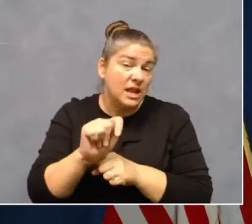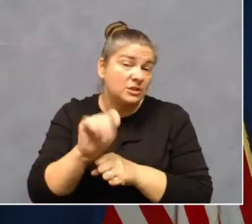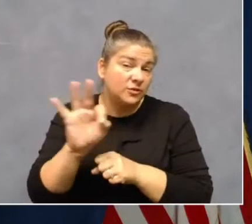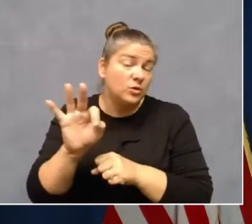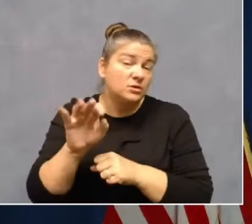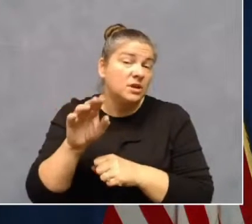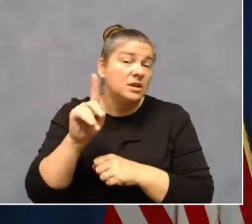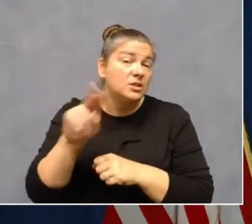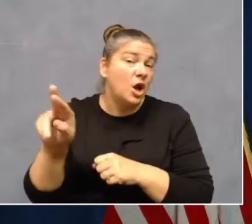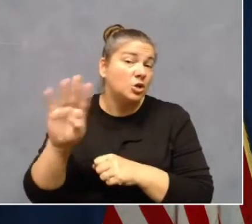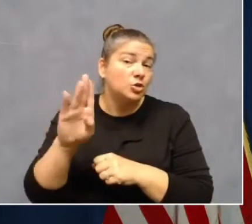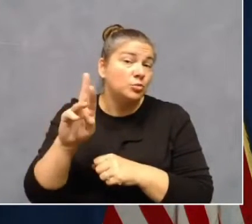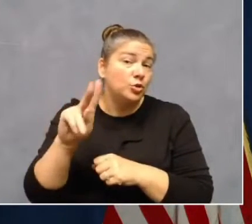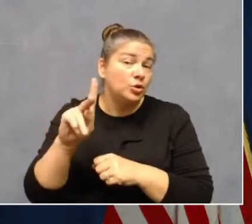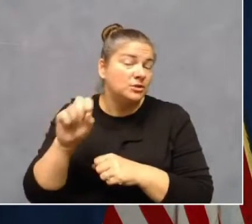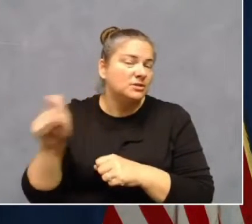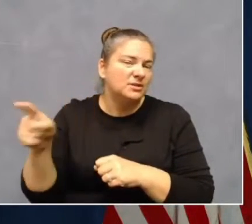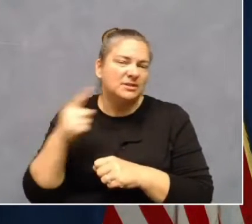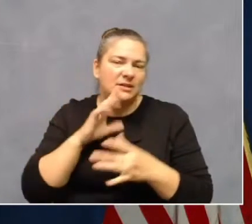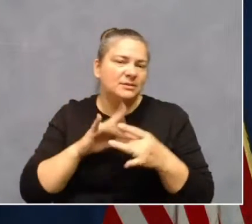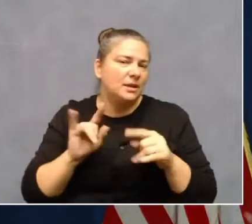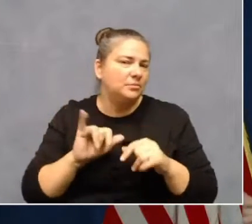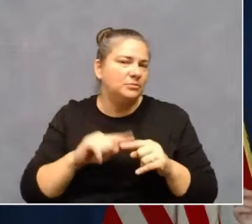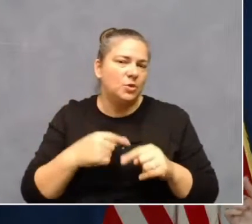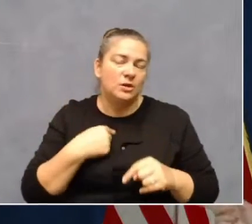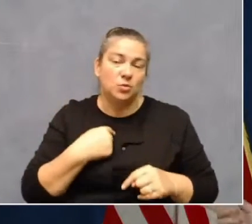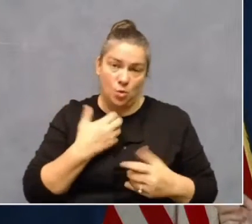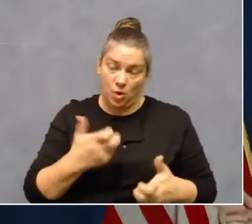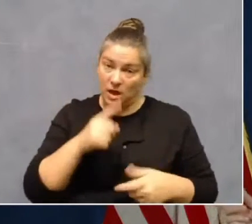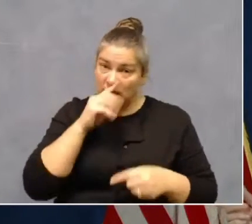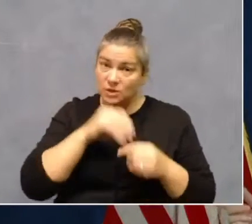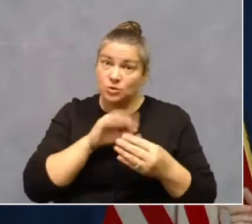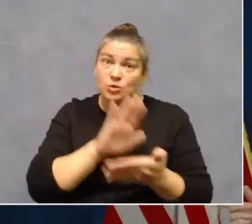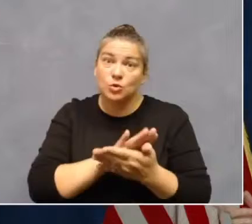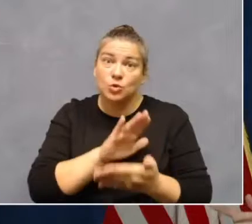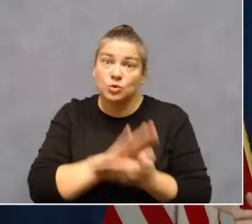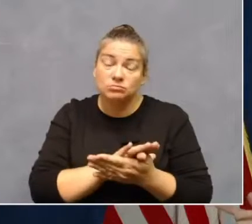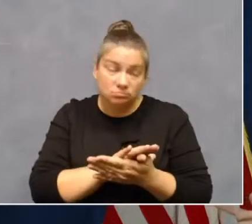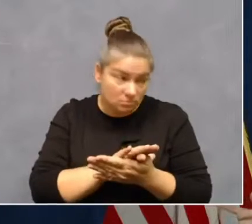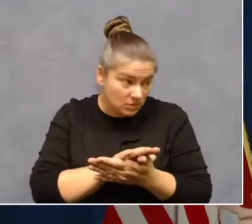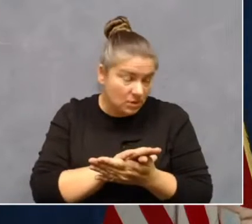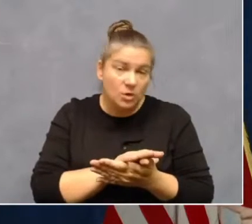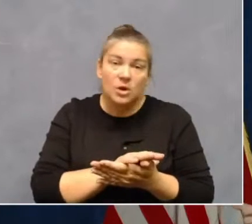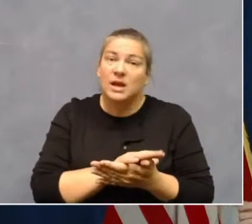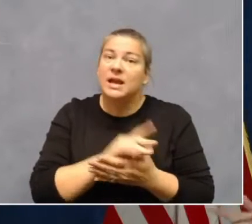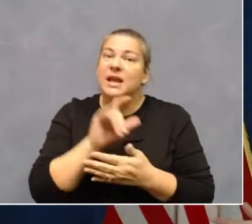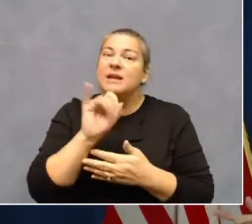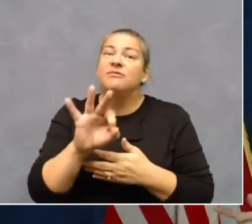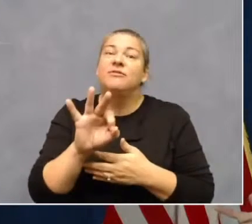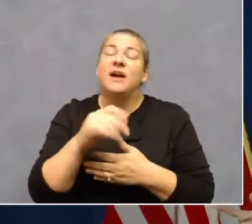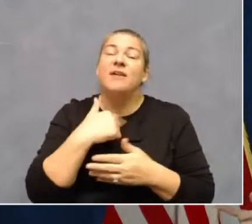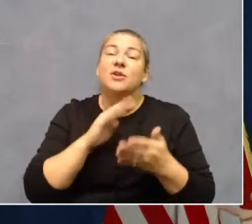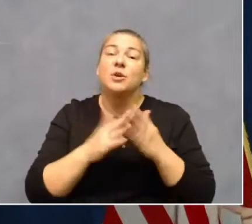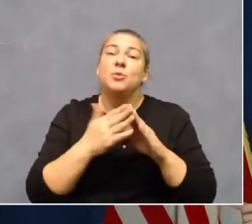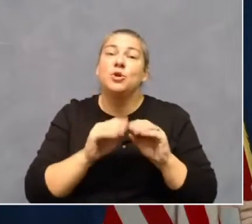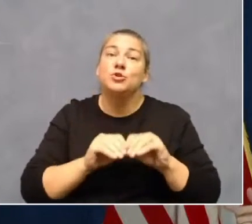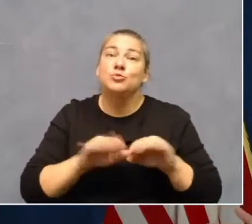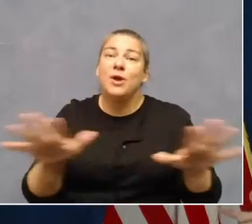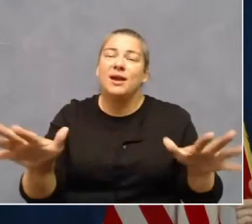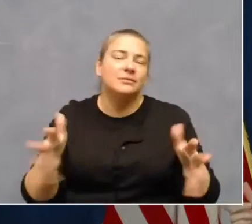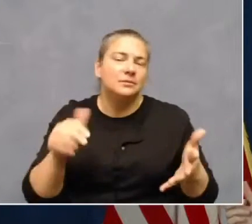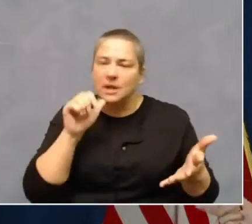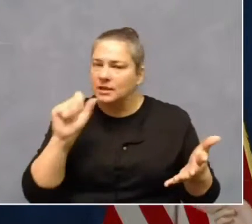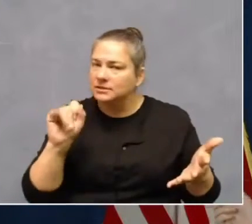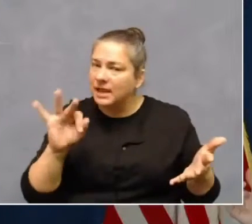we say exactly, that we want our kids in school, but when you have uncontrolled community spread, that's not safe, and